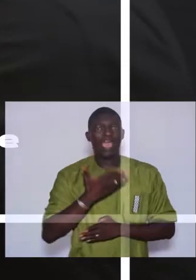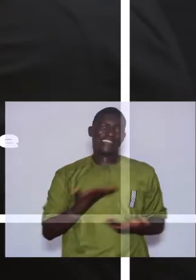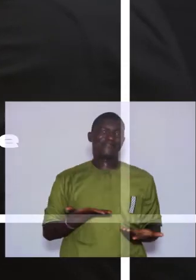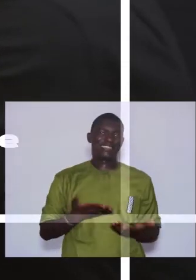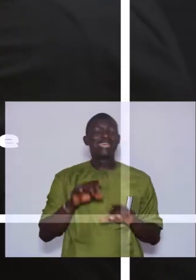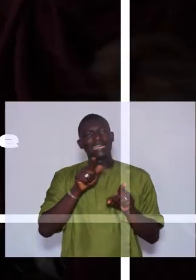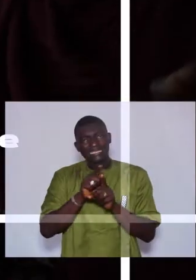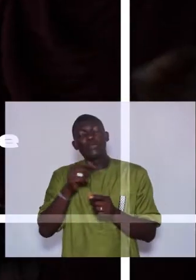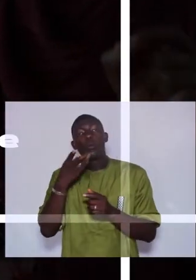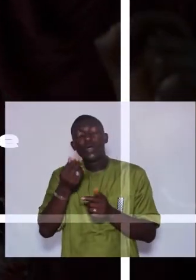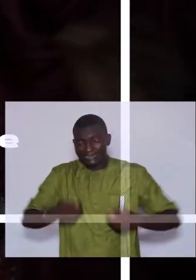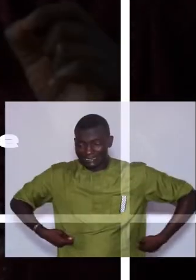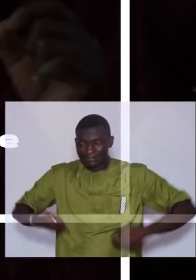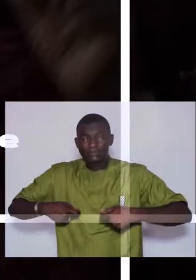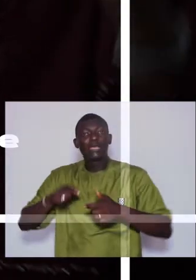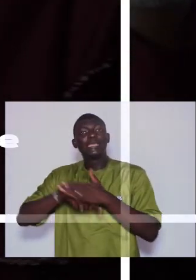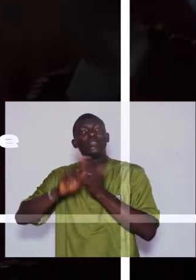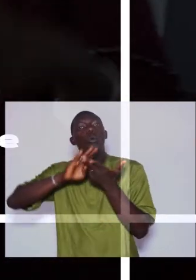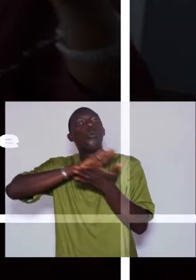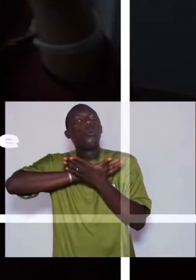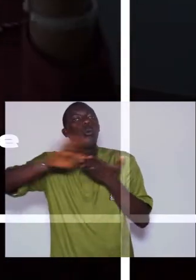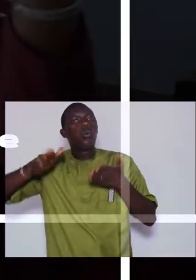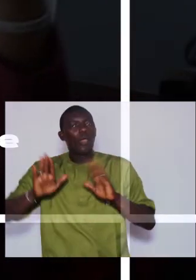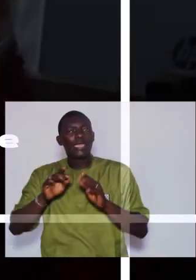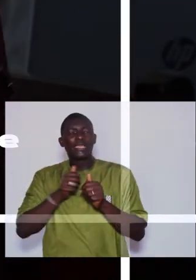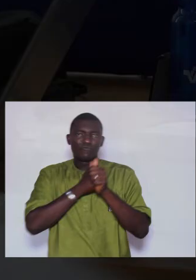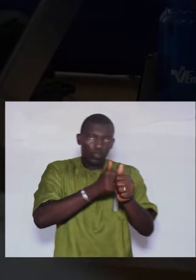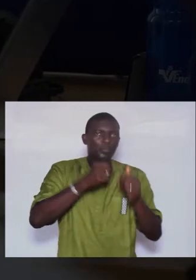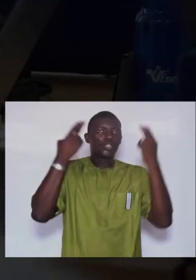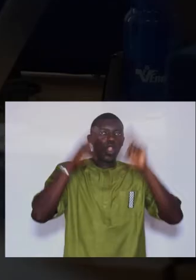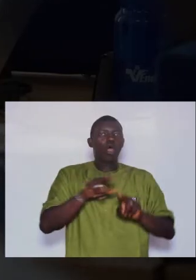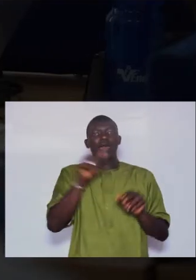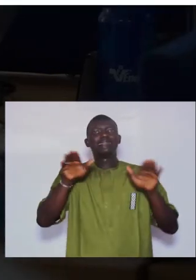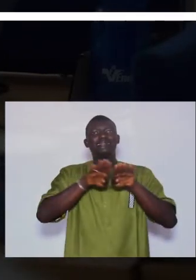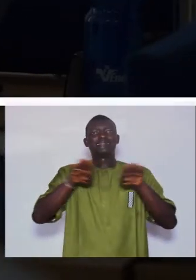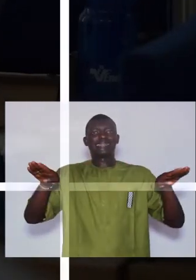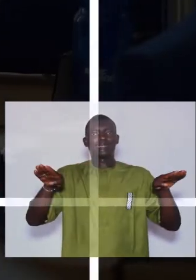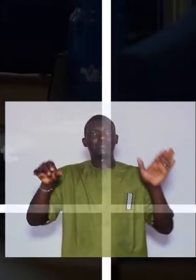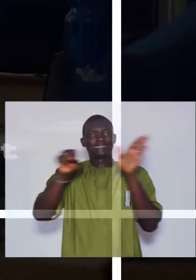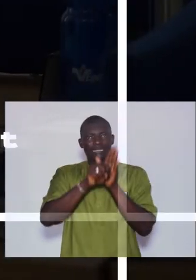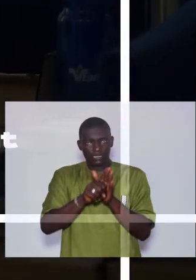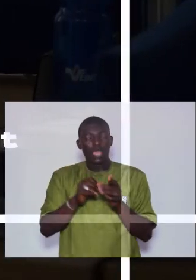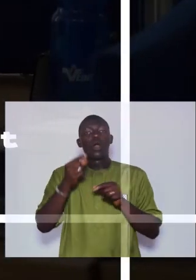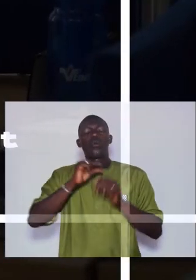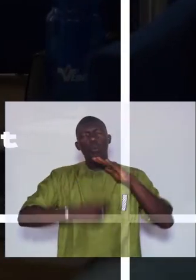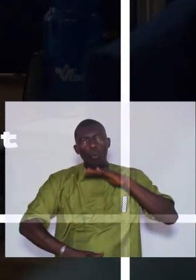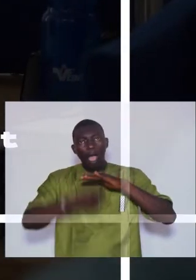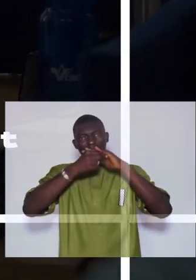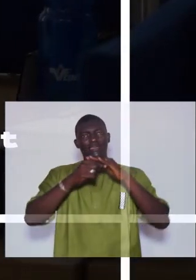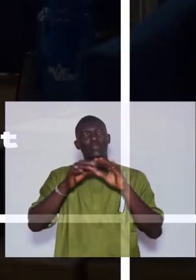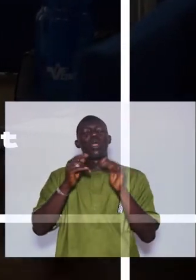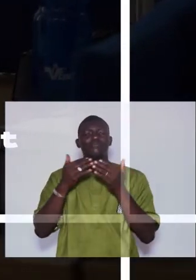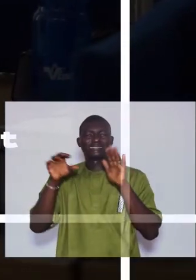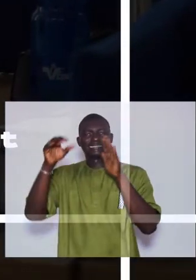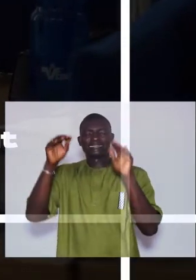it in a proper manner in line with the applicable laws and standards. Qualified opinion. This means that information